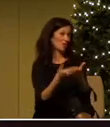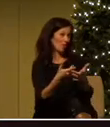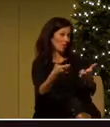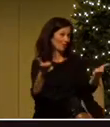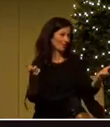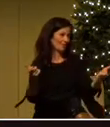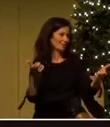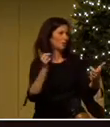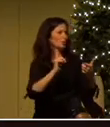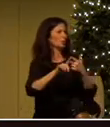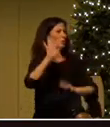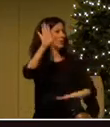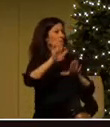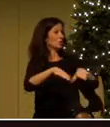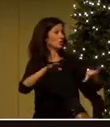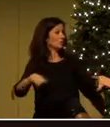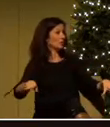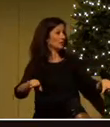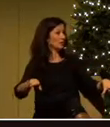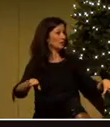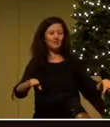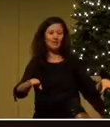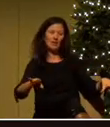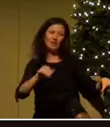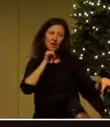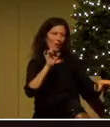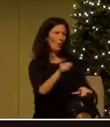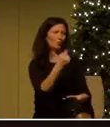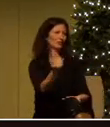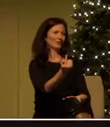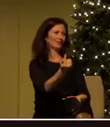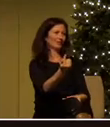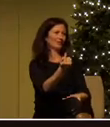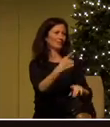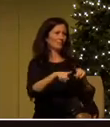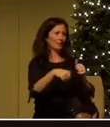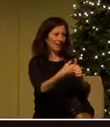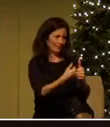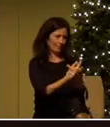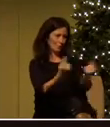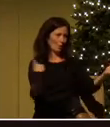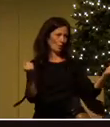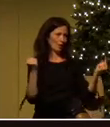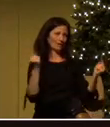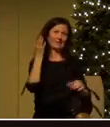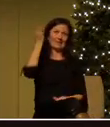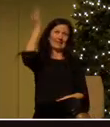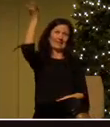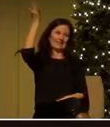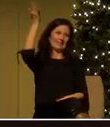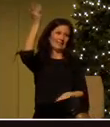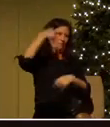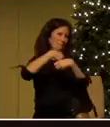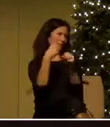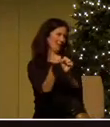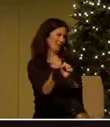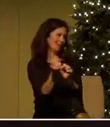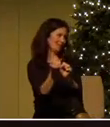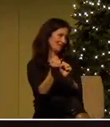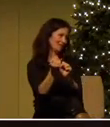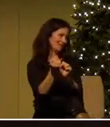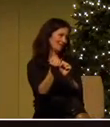children, but to everyone who he has created. He gives gifts to the